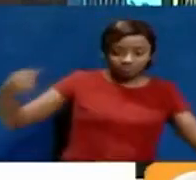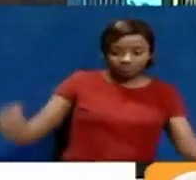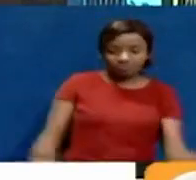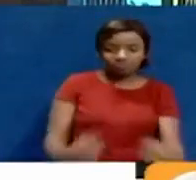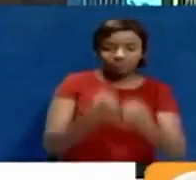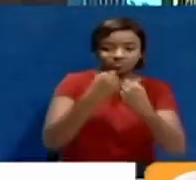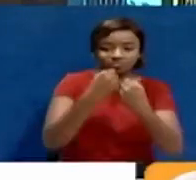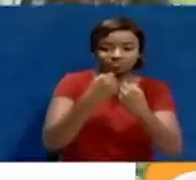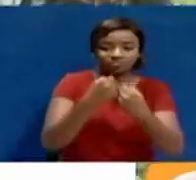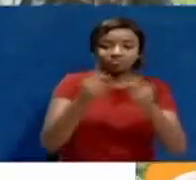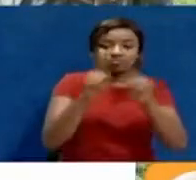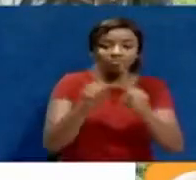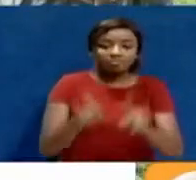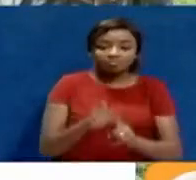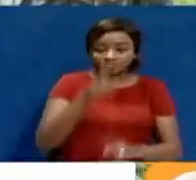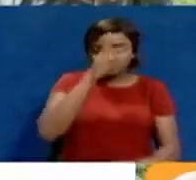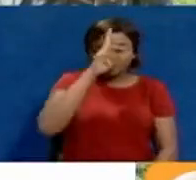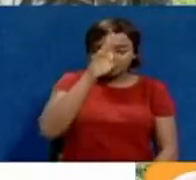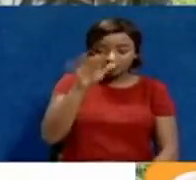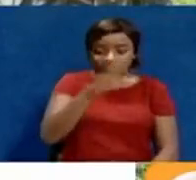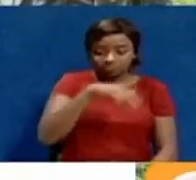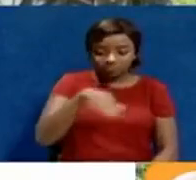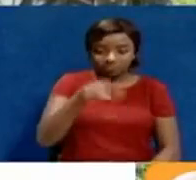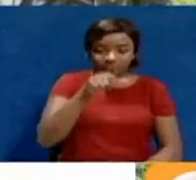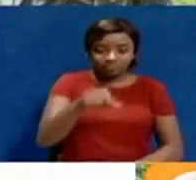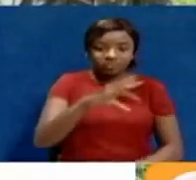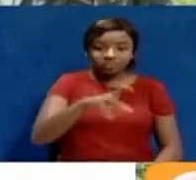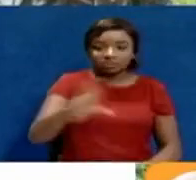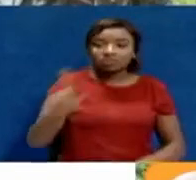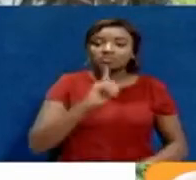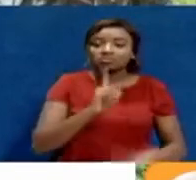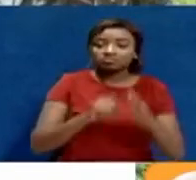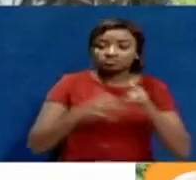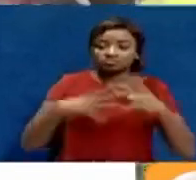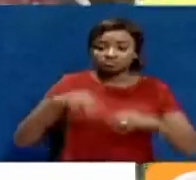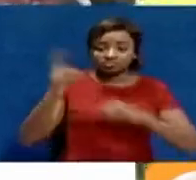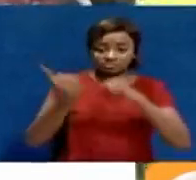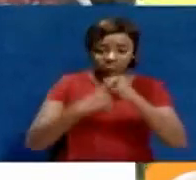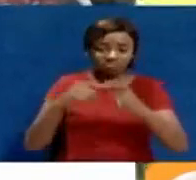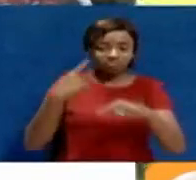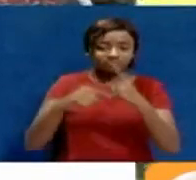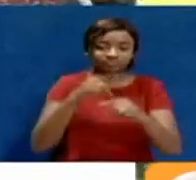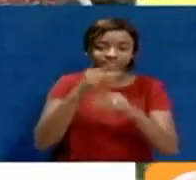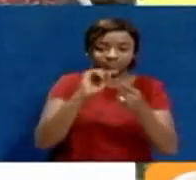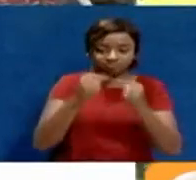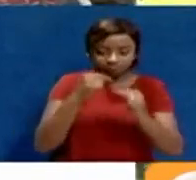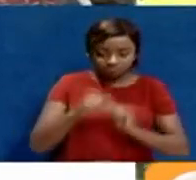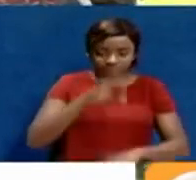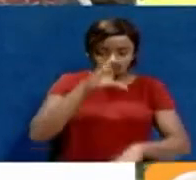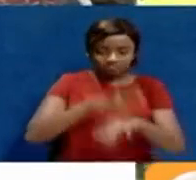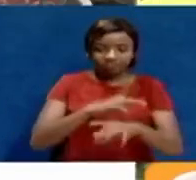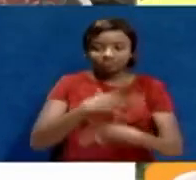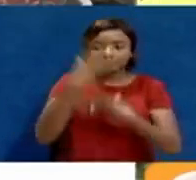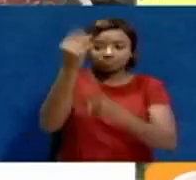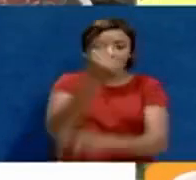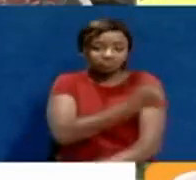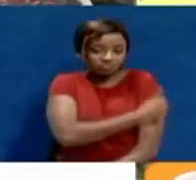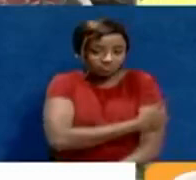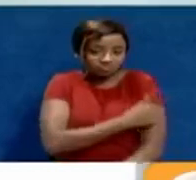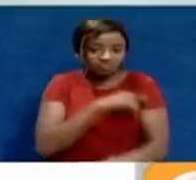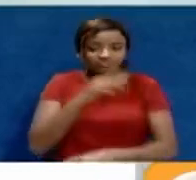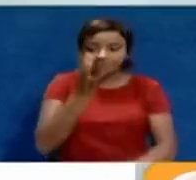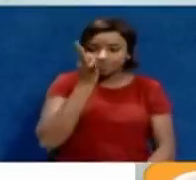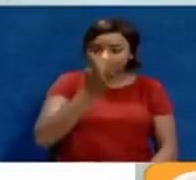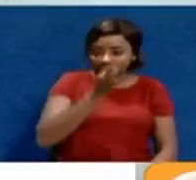collided. Nyeri Sub-County Police Commander Paul Kuria said six other passengers sustained injuries and were rushed to the Nyeri Referral Hospital